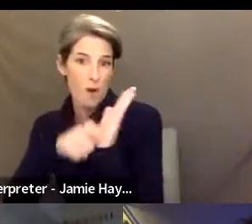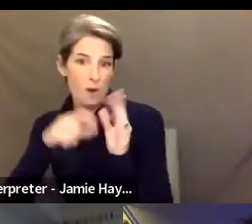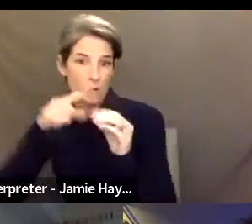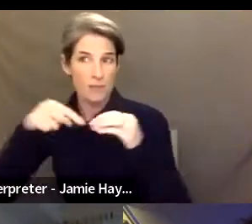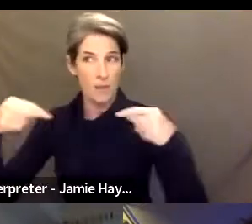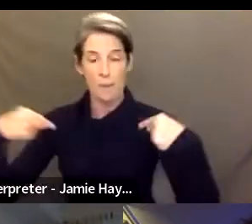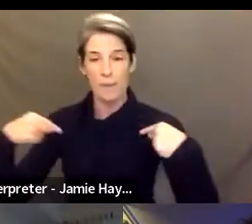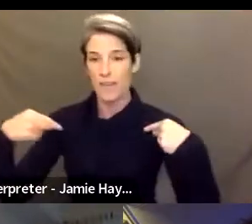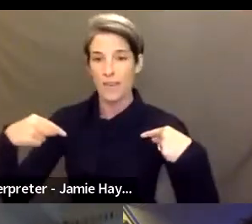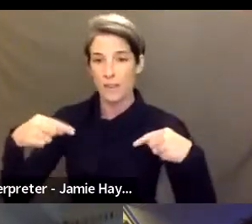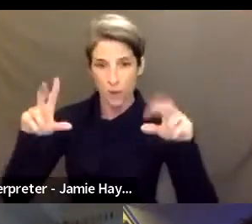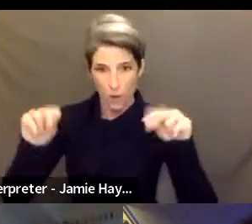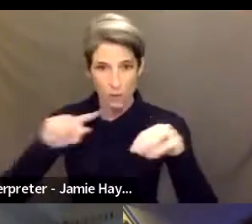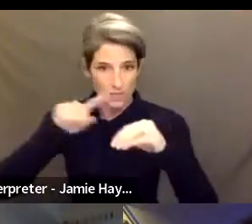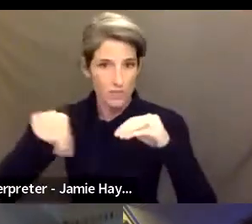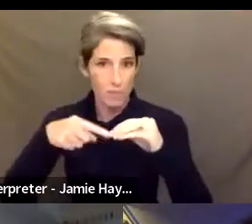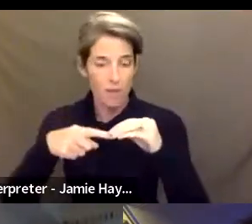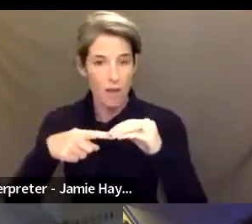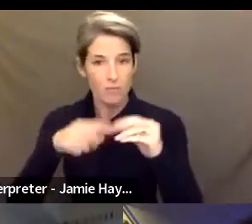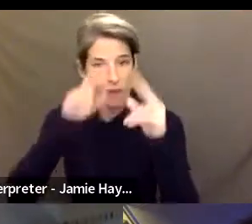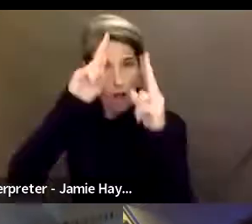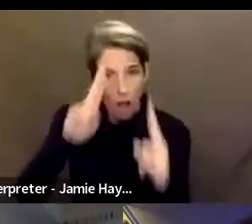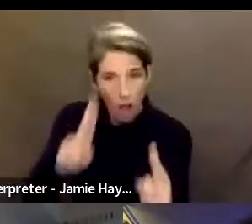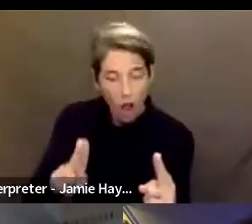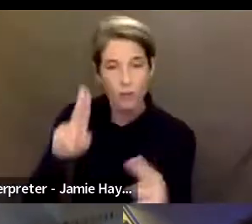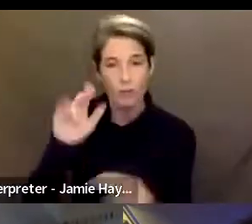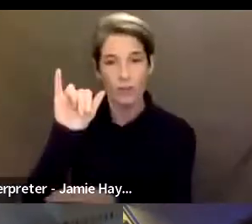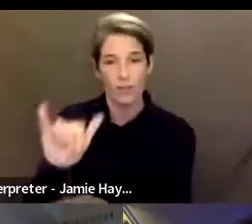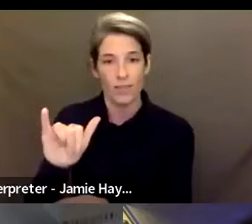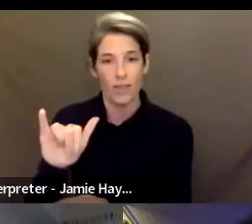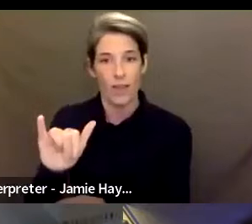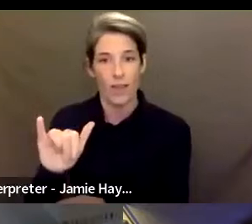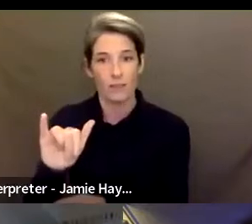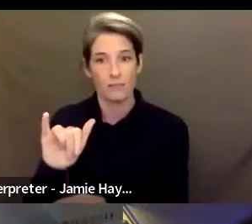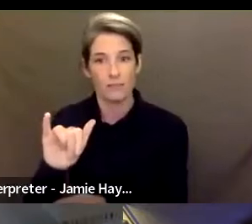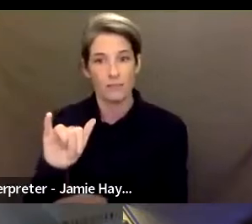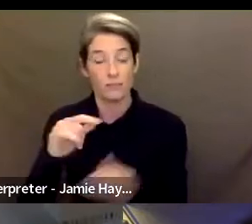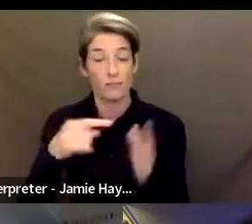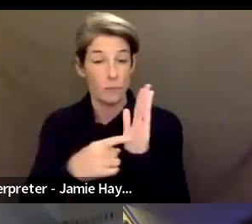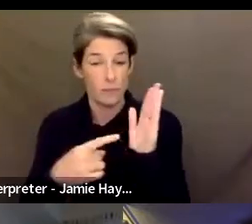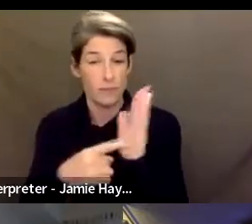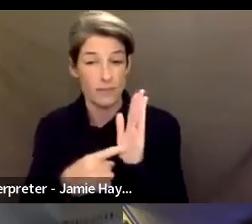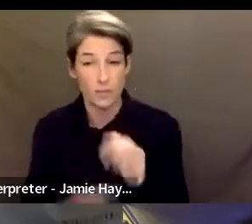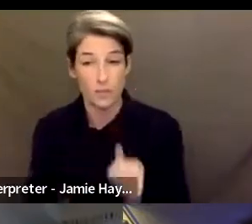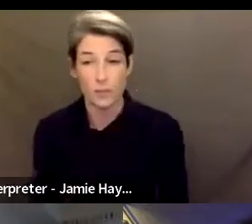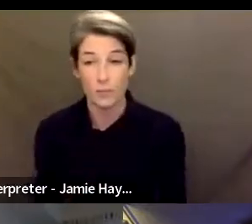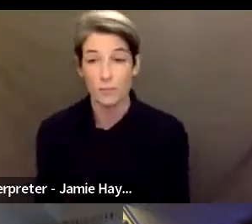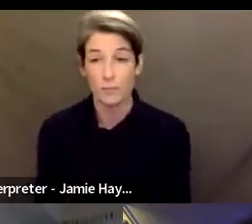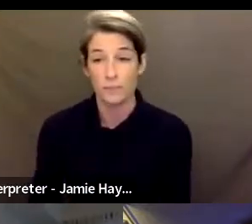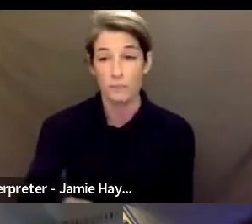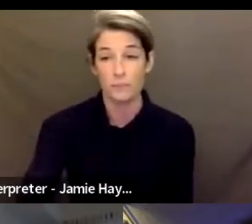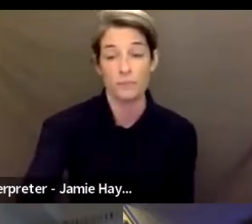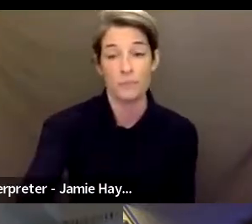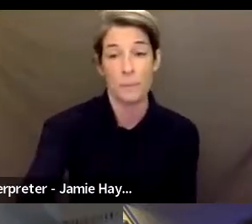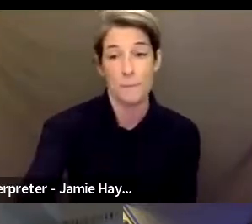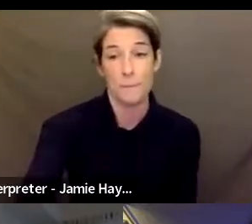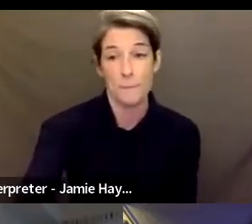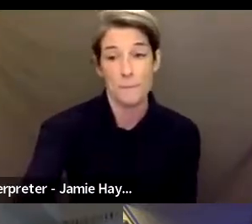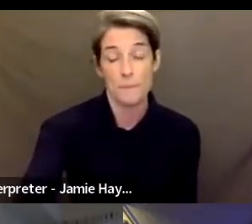When it comes to just saying, here is a thing, please come to it, very rarely is it going to